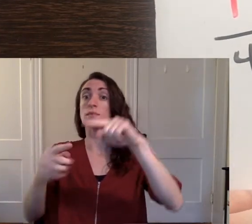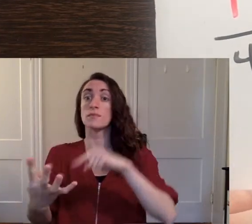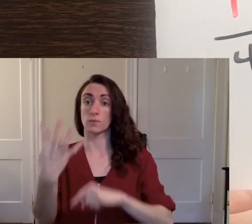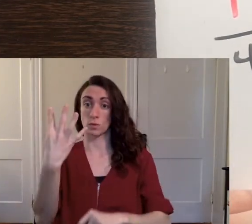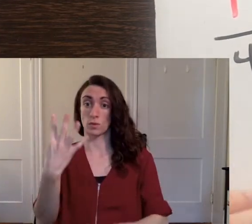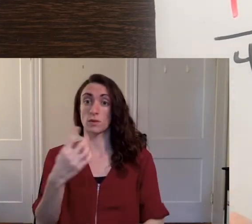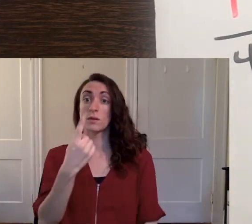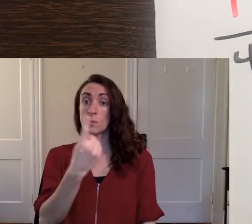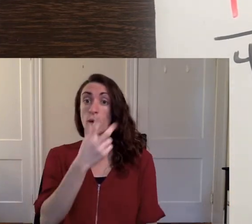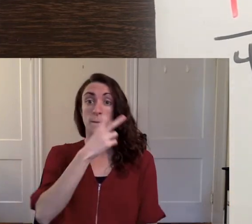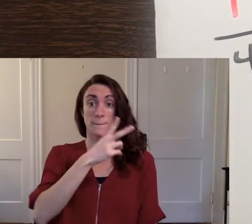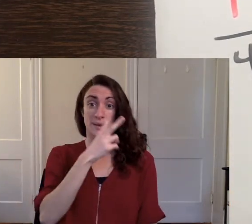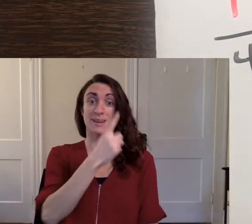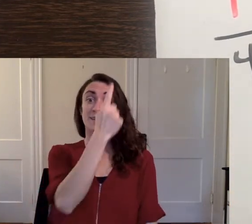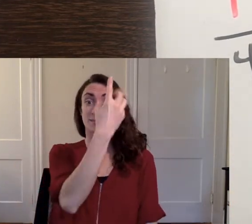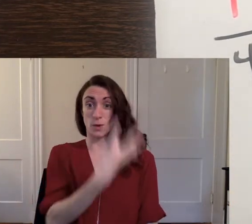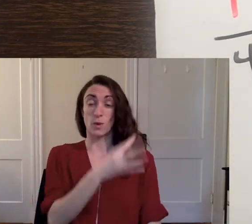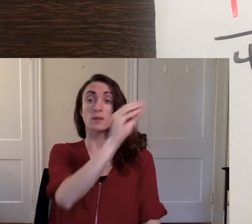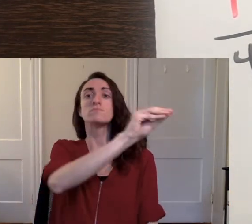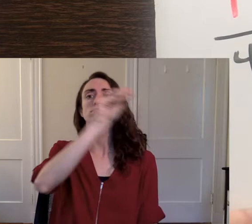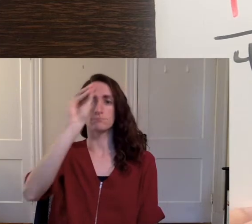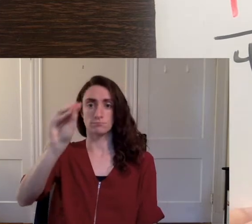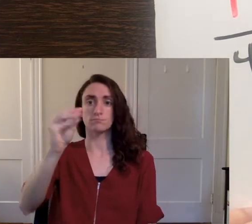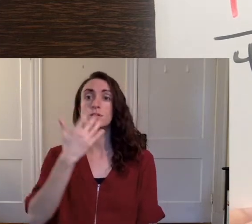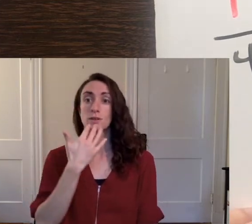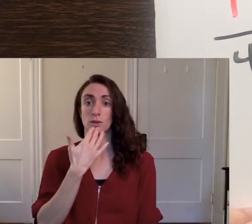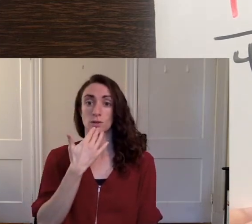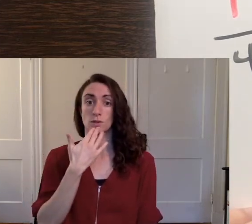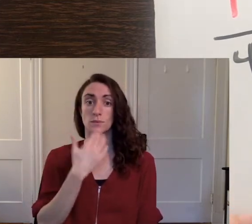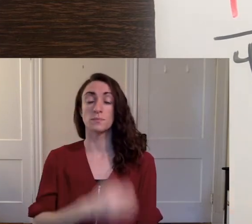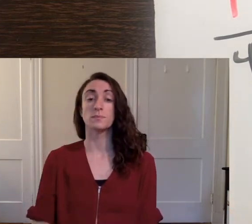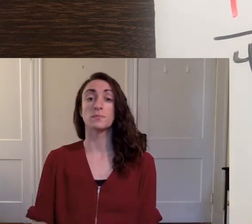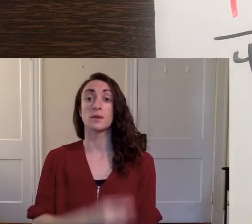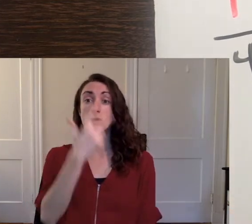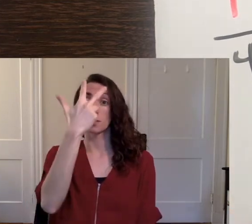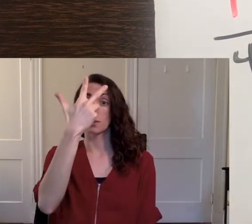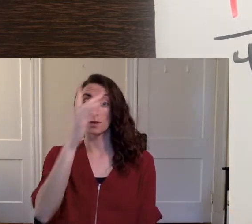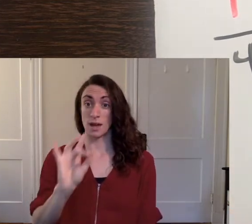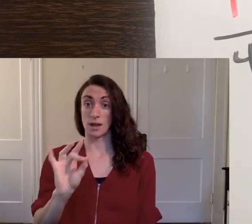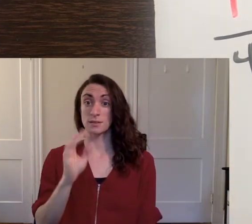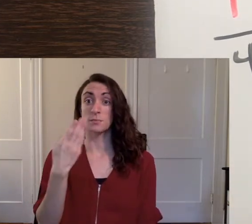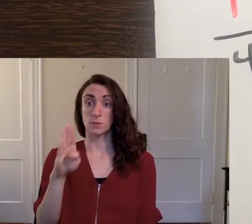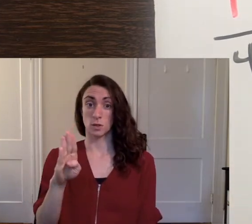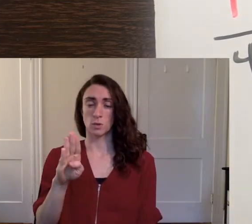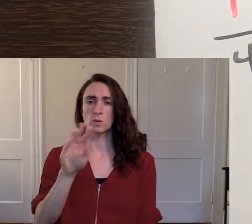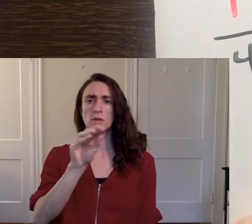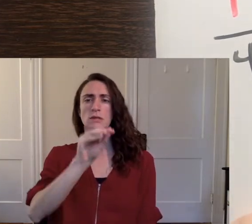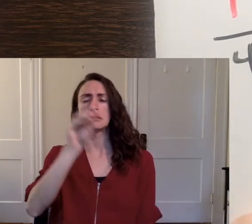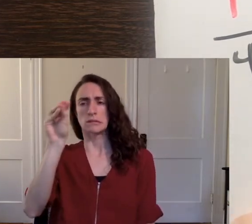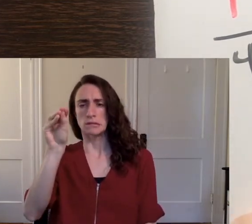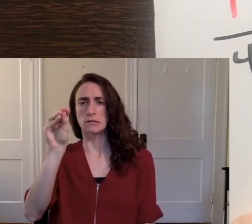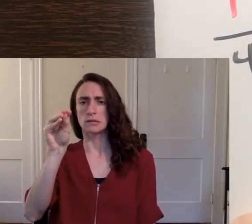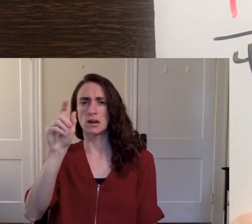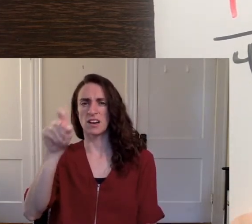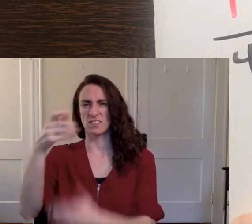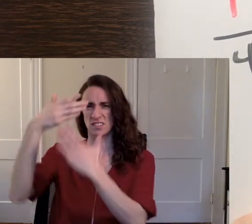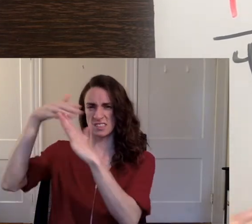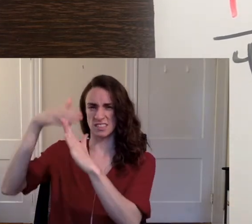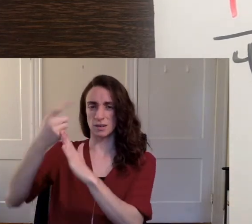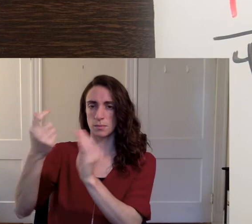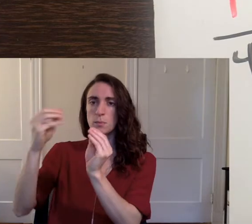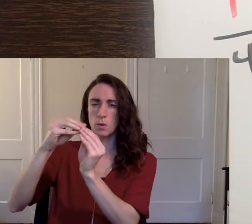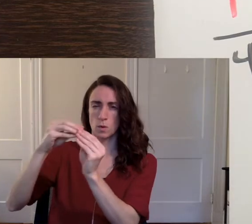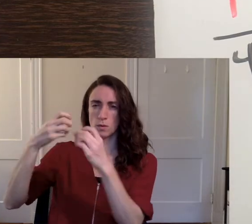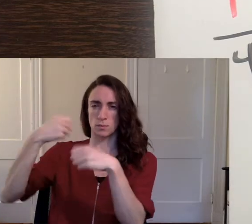plus 3/8. So if we try to draw a hole with fourths and go ahead and fill in that one pink fourth, then if we want to get those